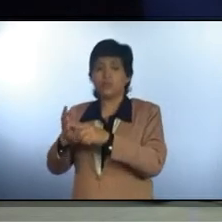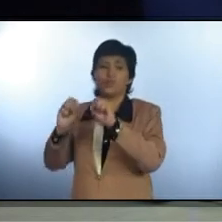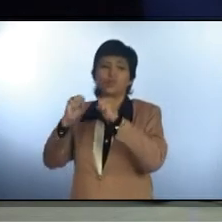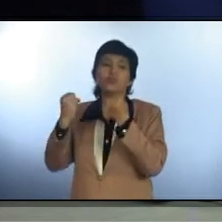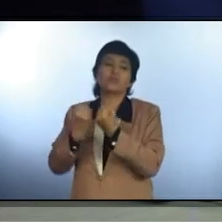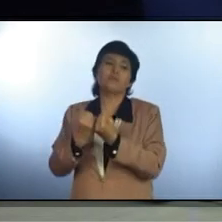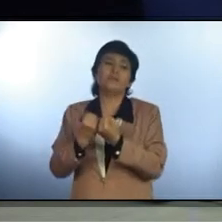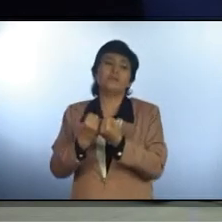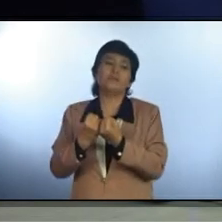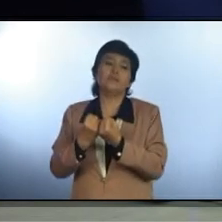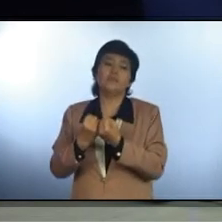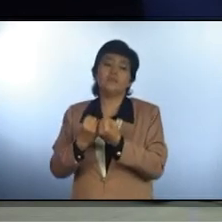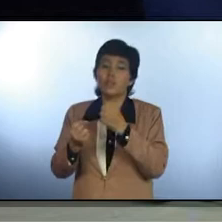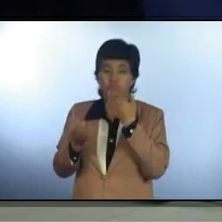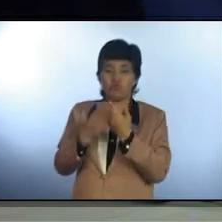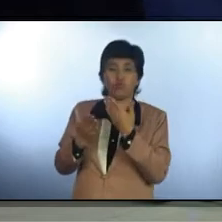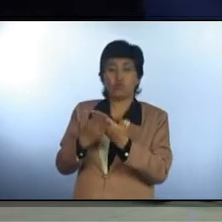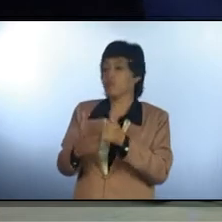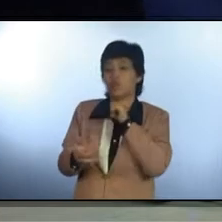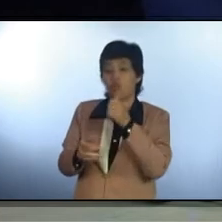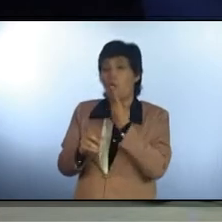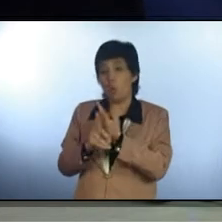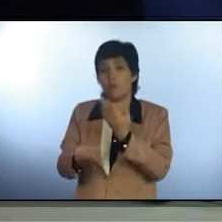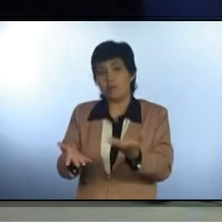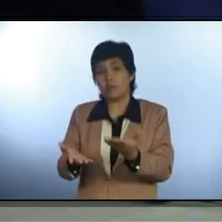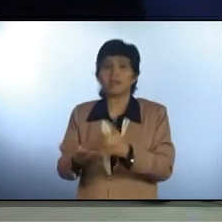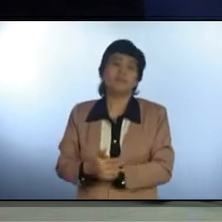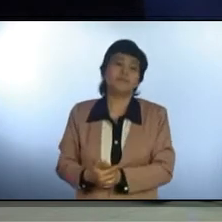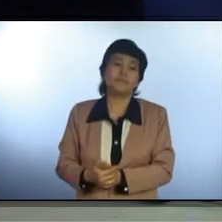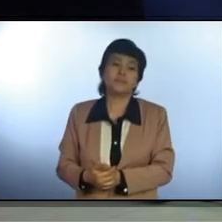Anti-social? It's not good, it's not right, yeah? Pro-social.